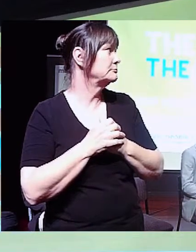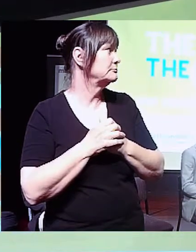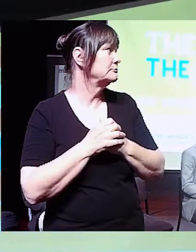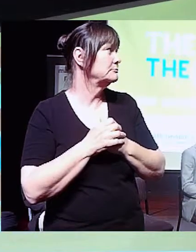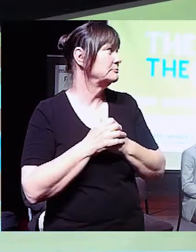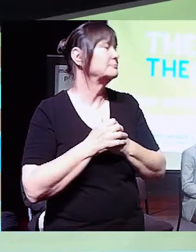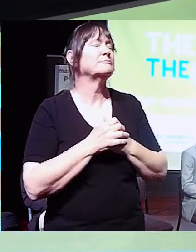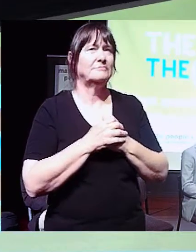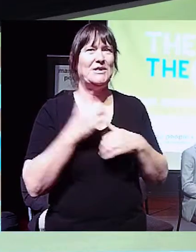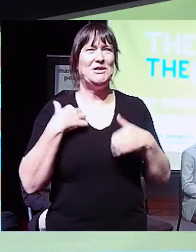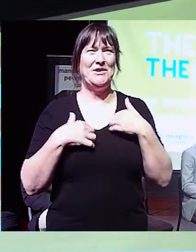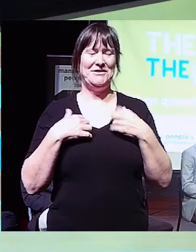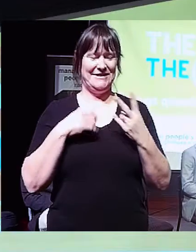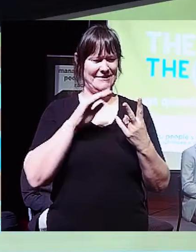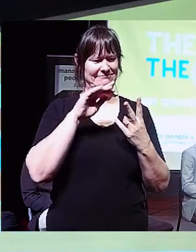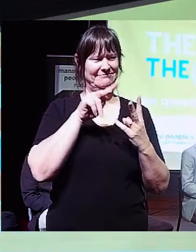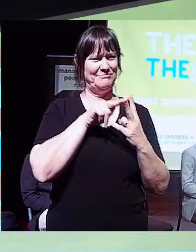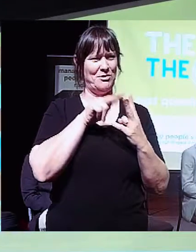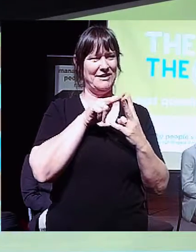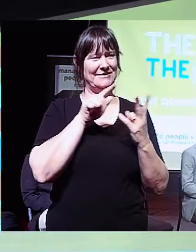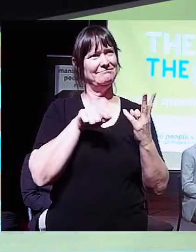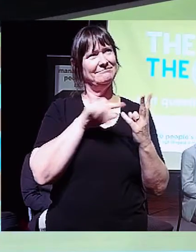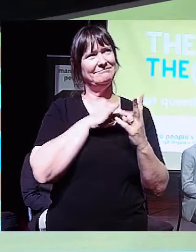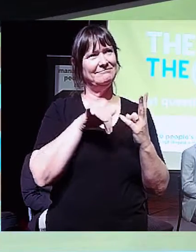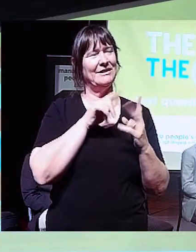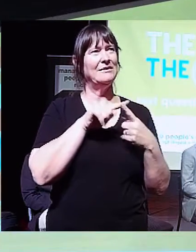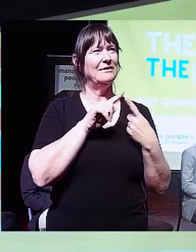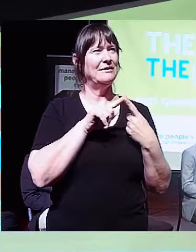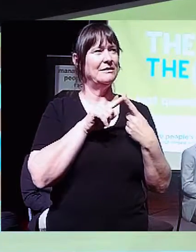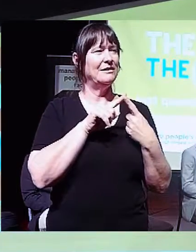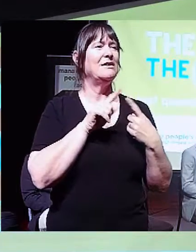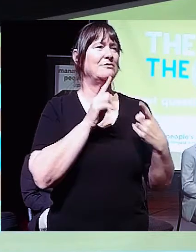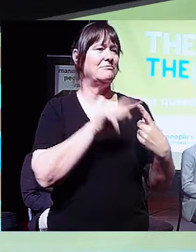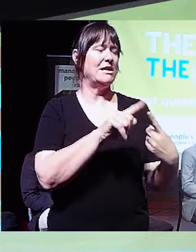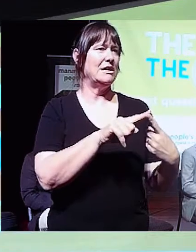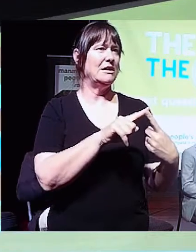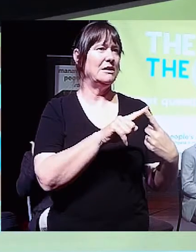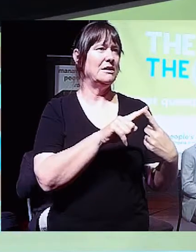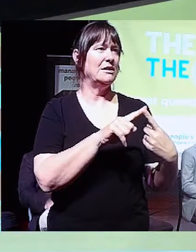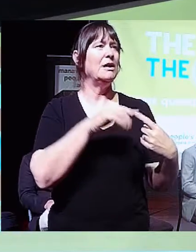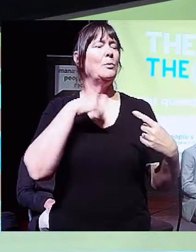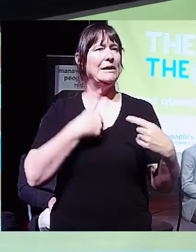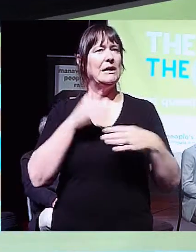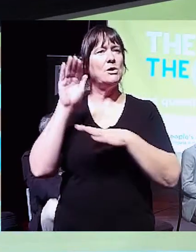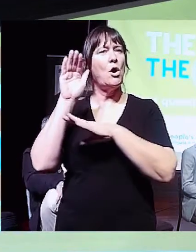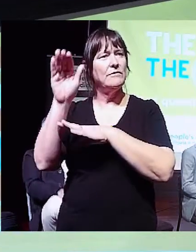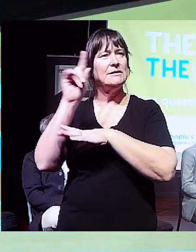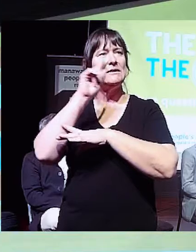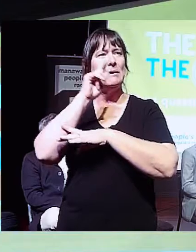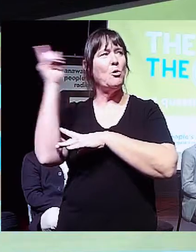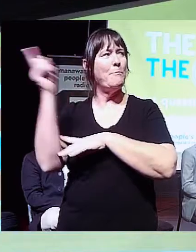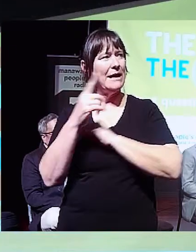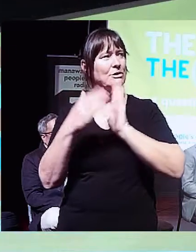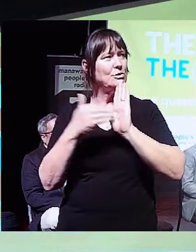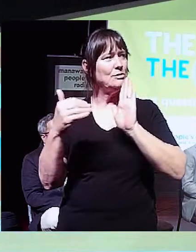That's certainly an interesting combination of questions, isn't it? The first thing is that, okay, it's totally reliant on getting overseas people back into New Zealand